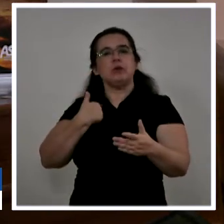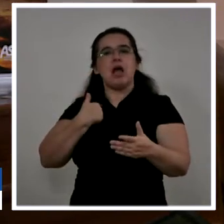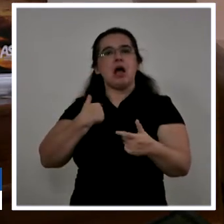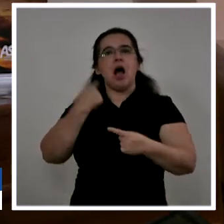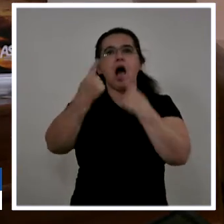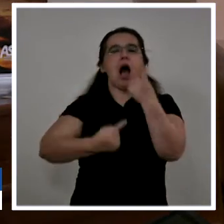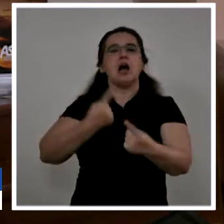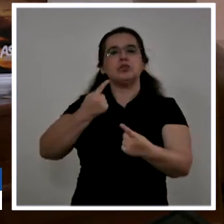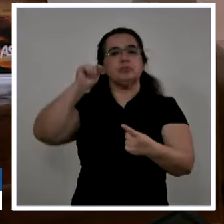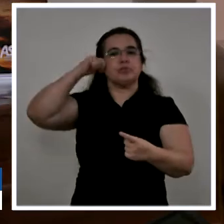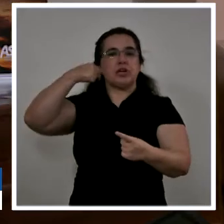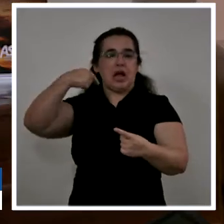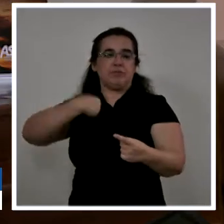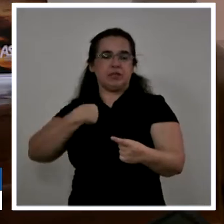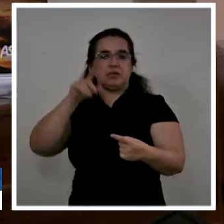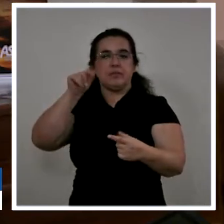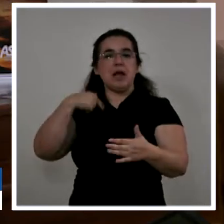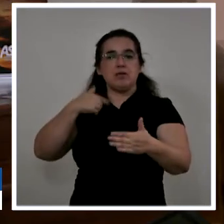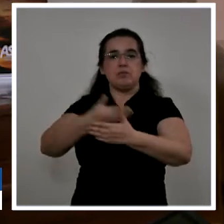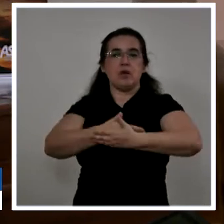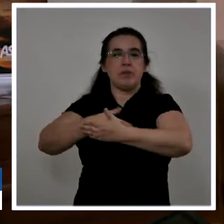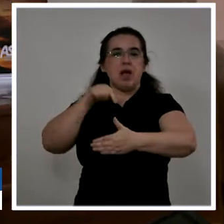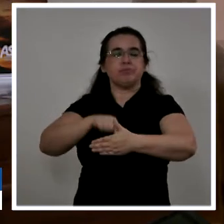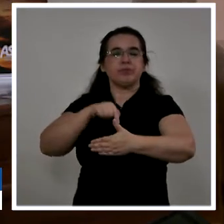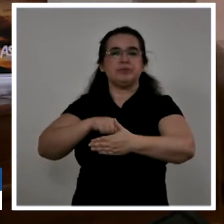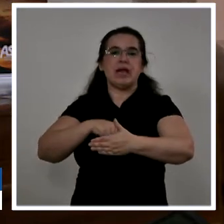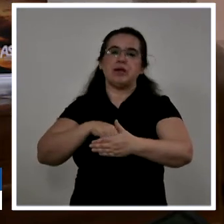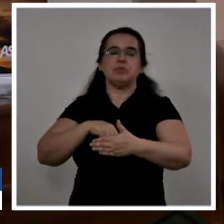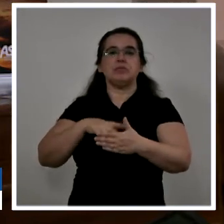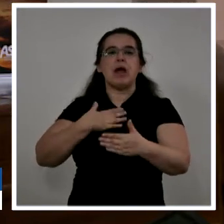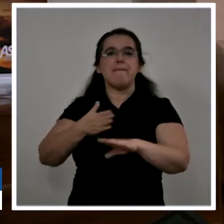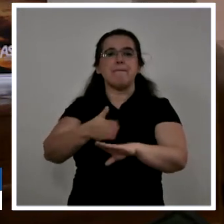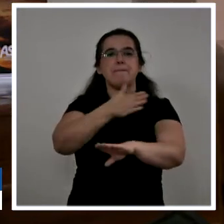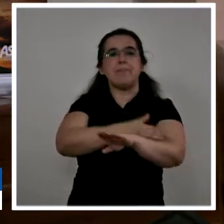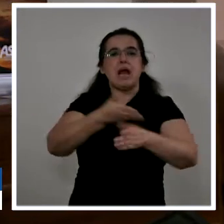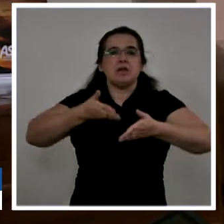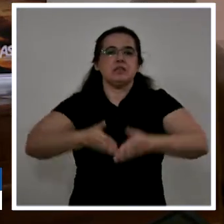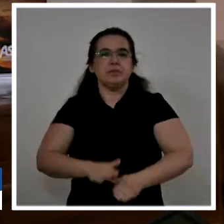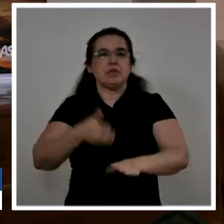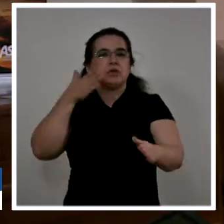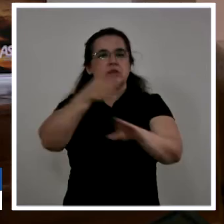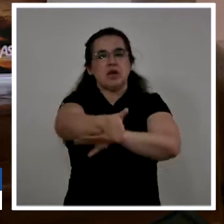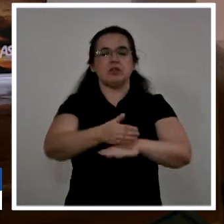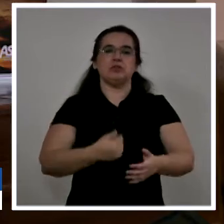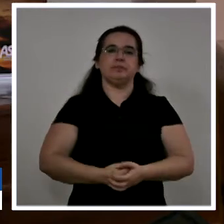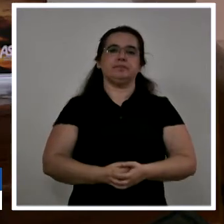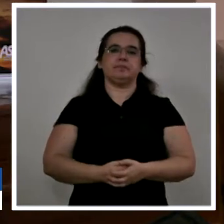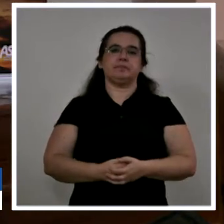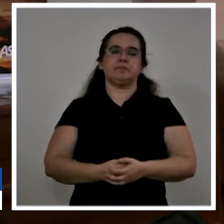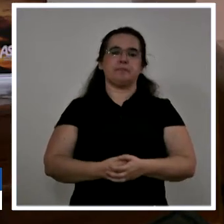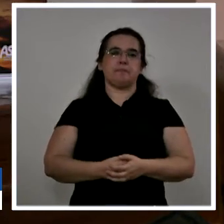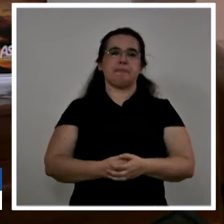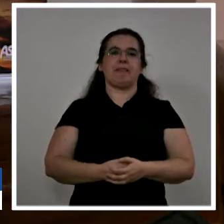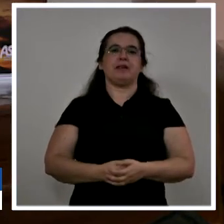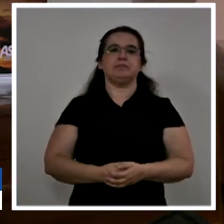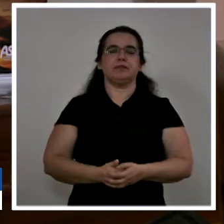afeta a mim e ao bebê, chama-se um efeito pré-natal direto. If something affects me and my baby,